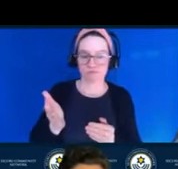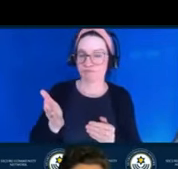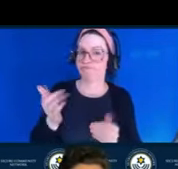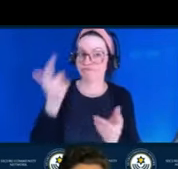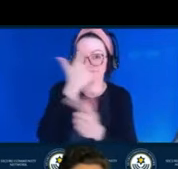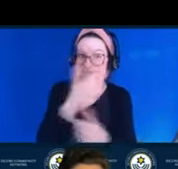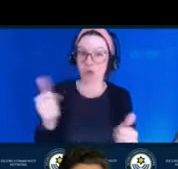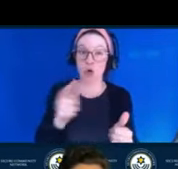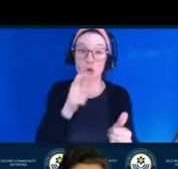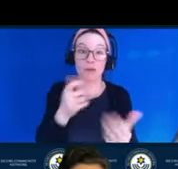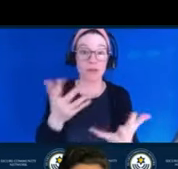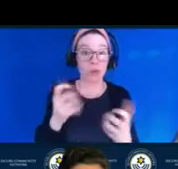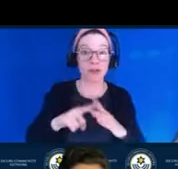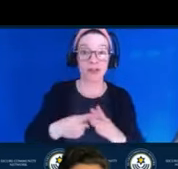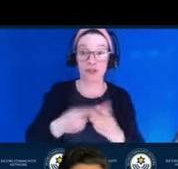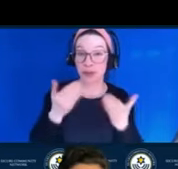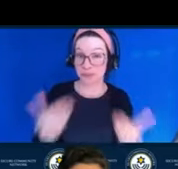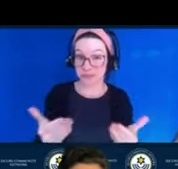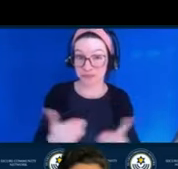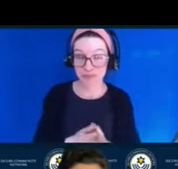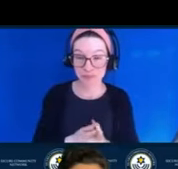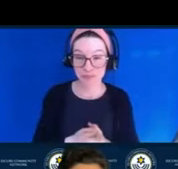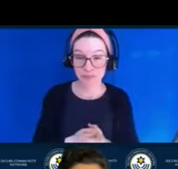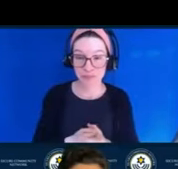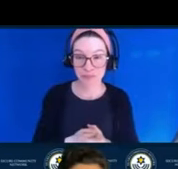work and connect with you.